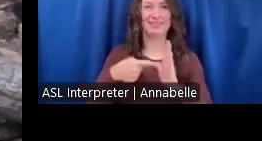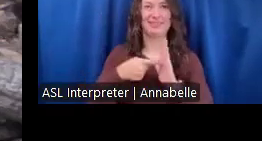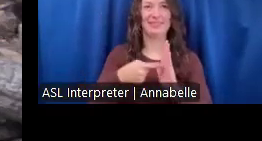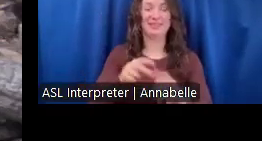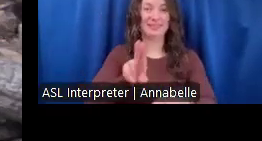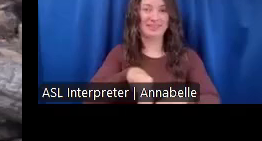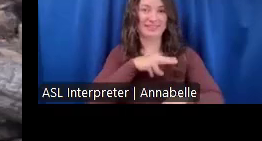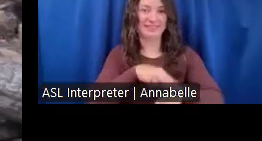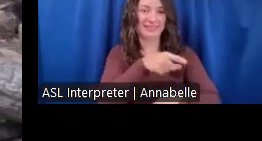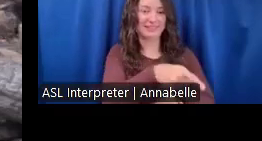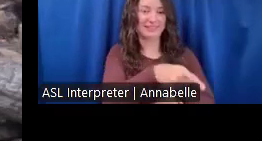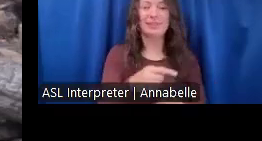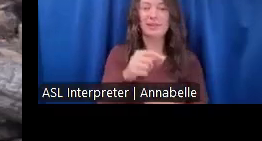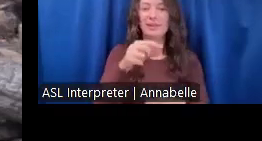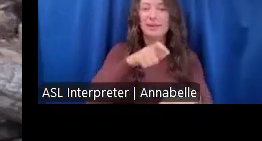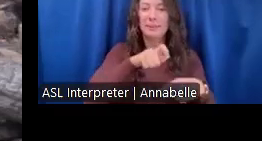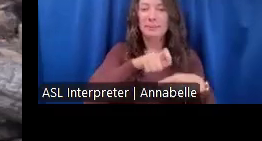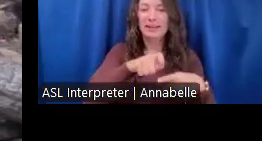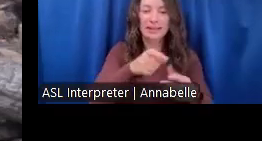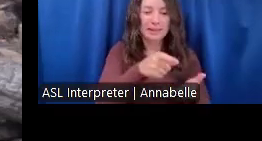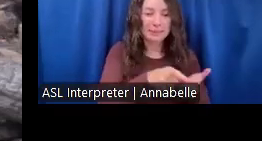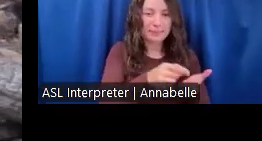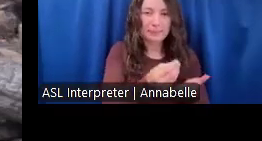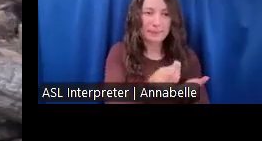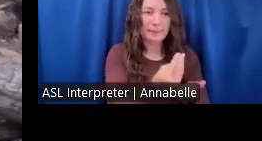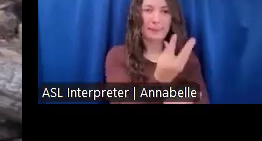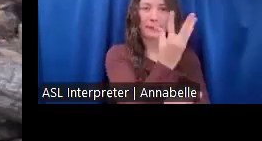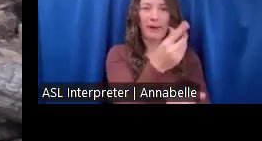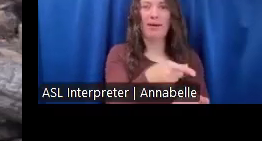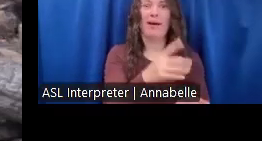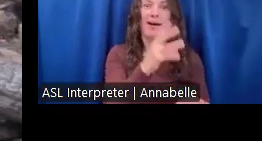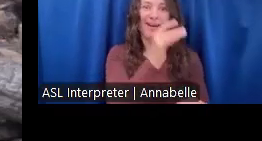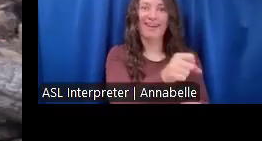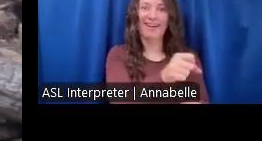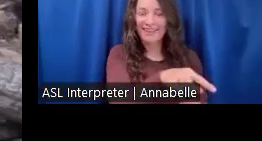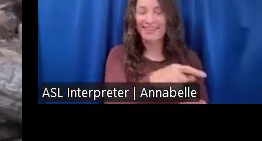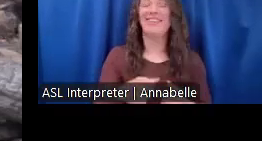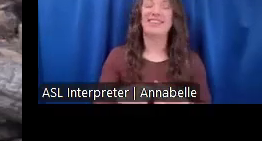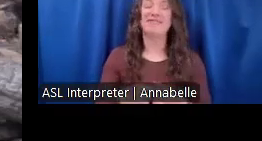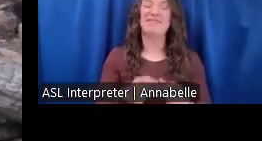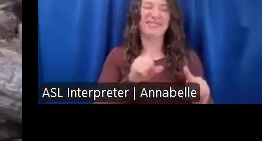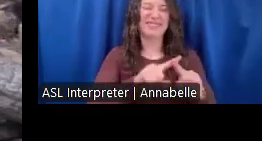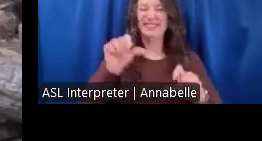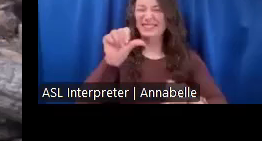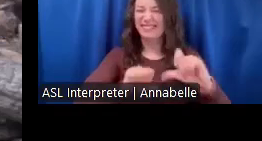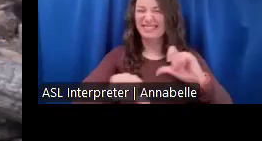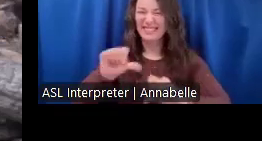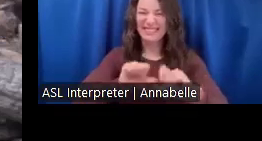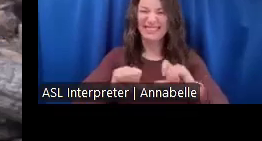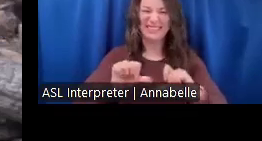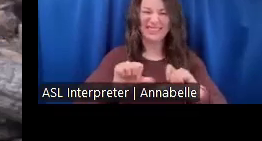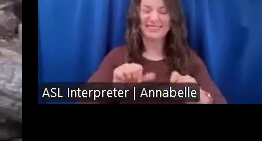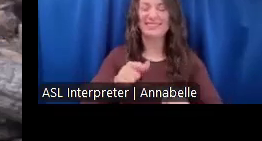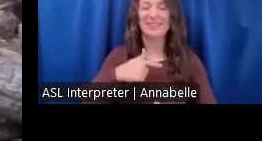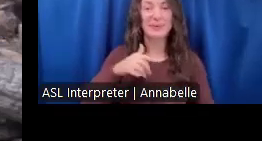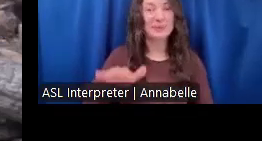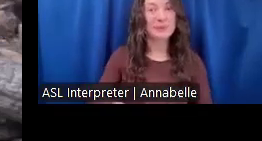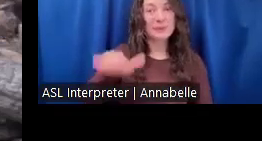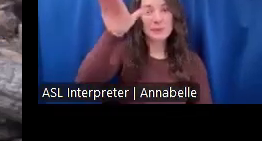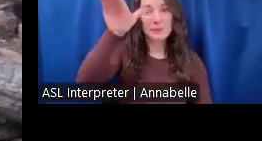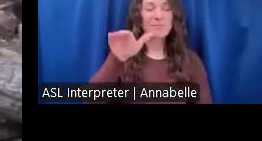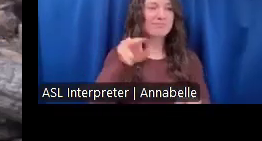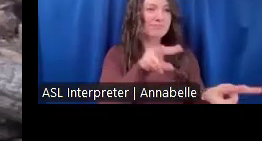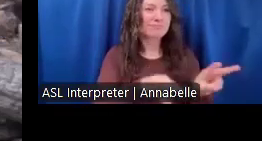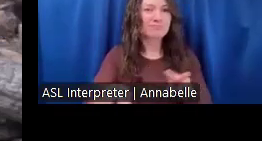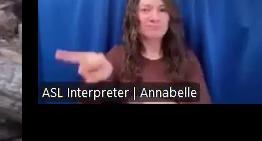something in paper towels or other science experiments. And so I think, growing things and watching, seeds become